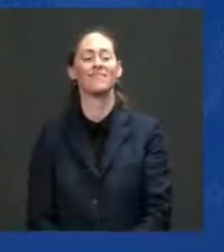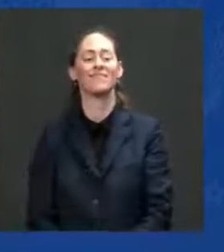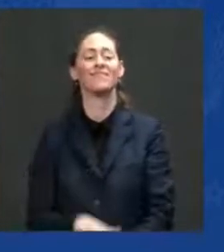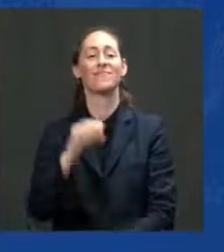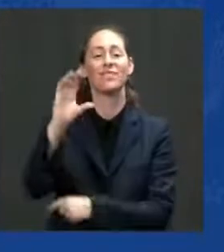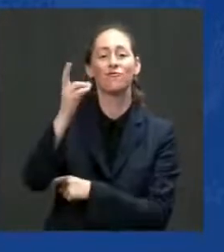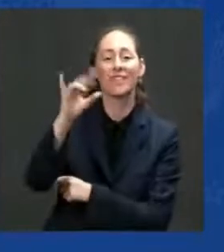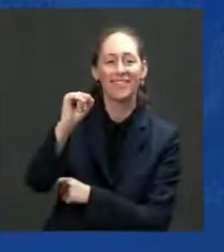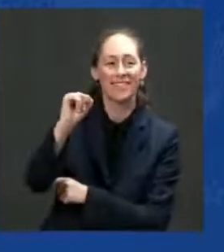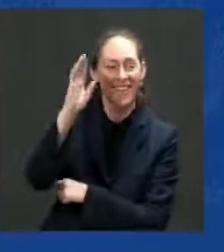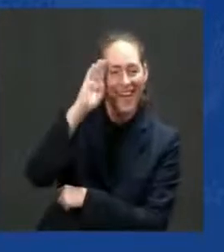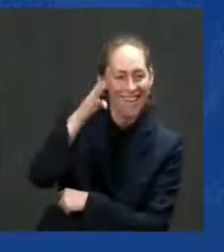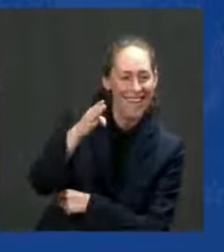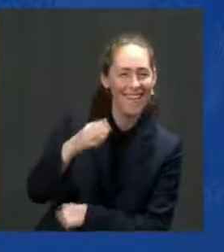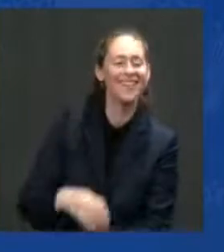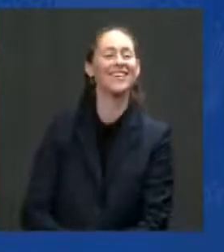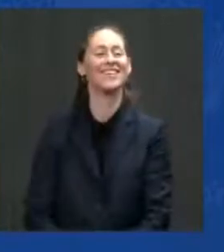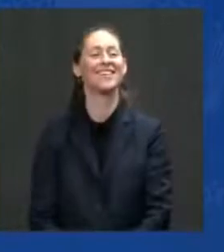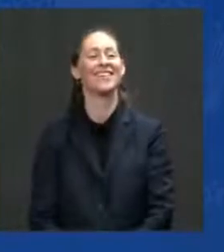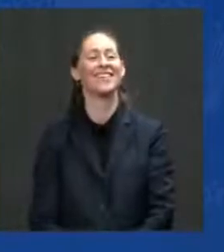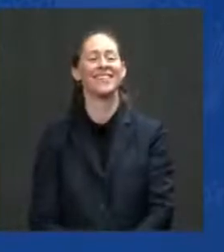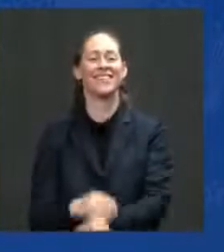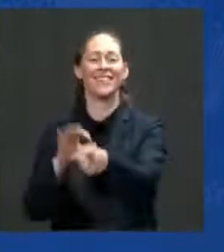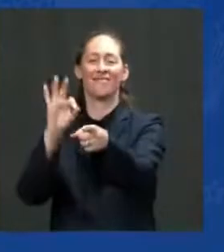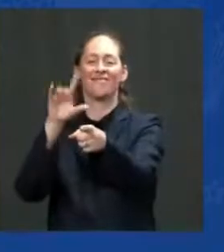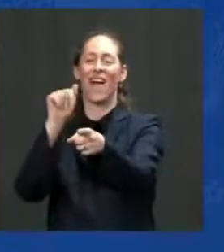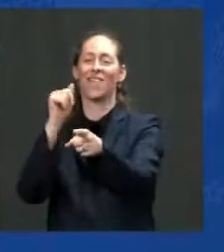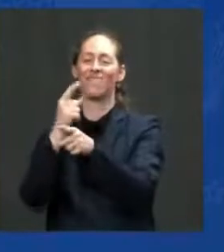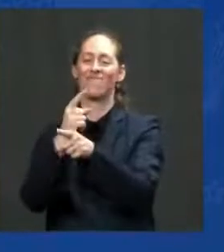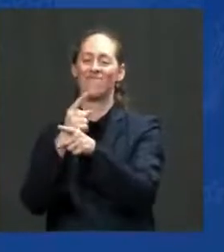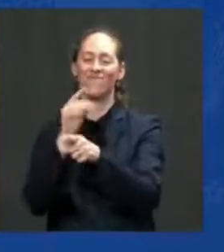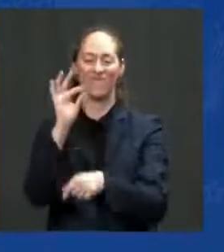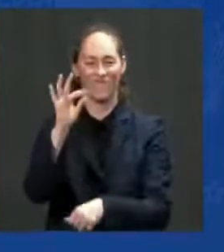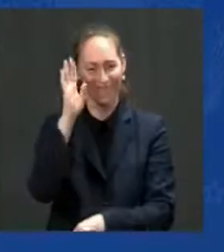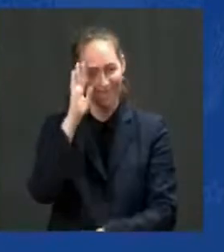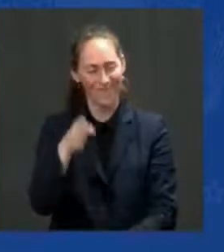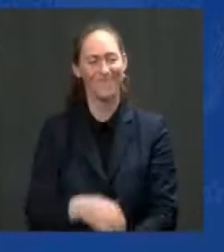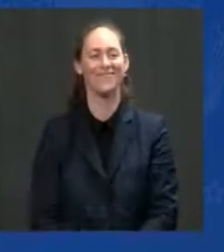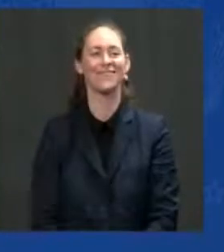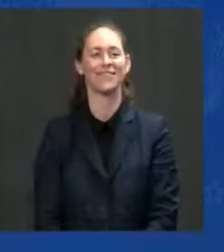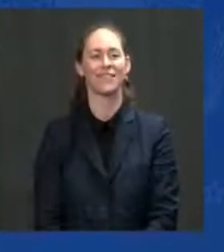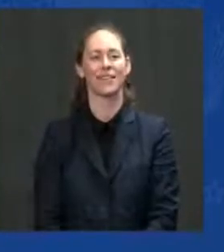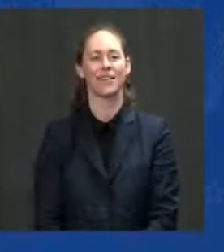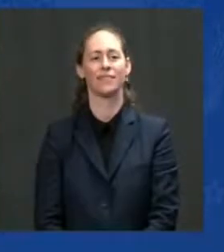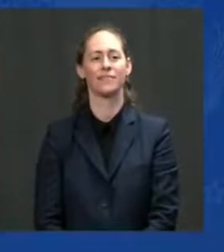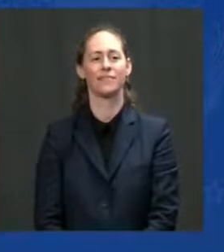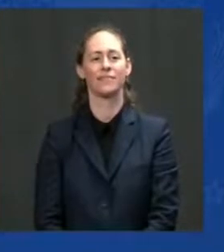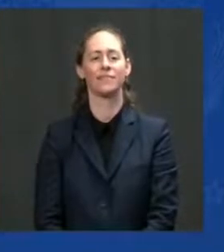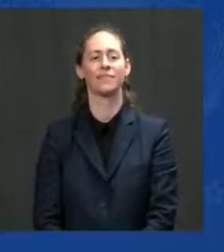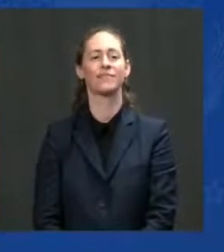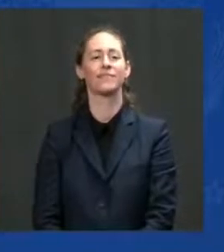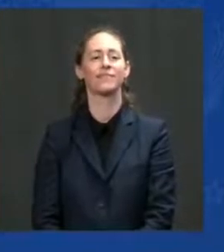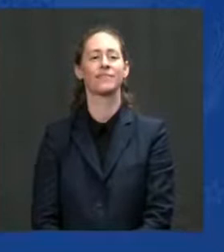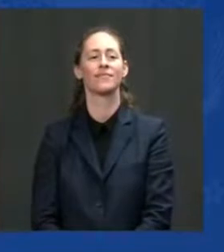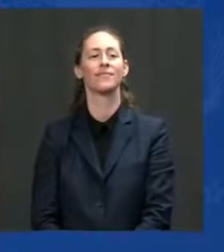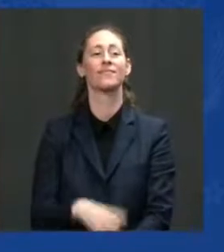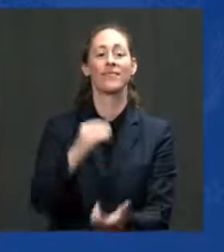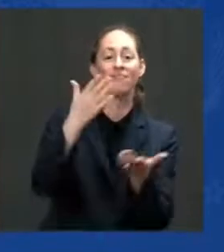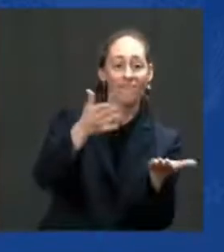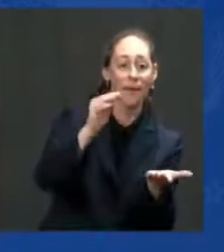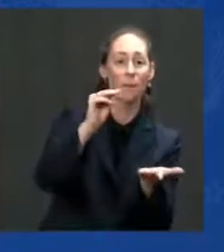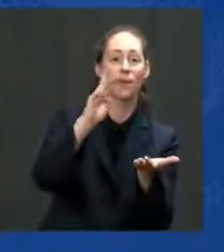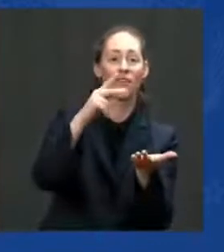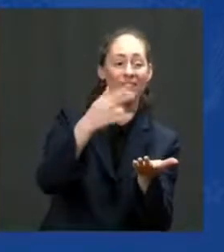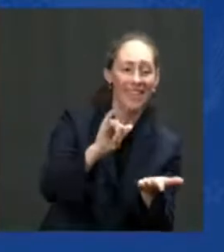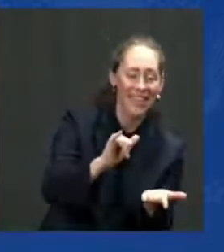you, that Florida thing's something else. Anyway, and Soto and Murphy and Franklin. And